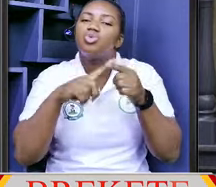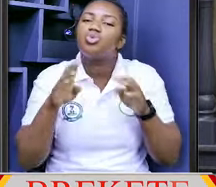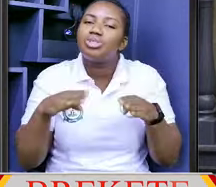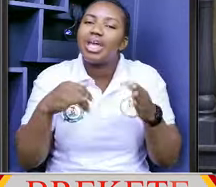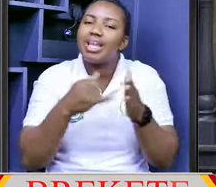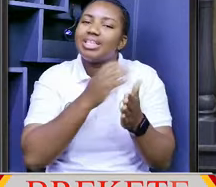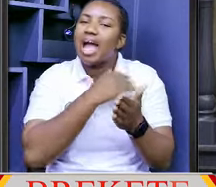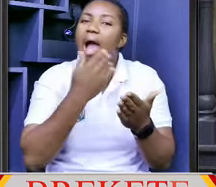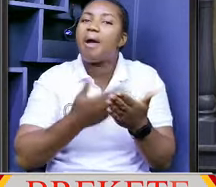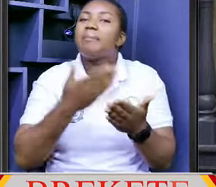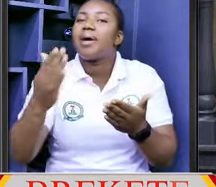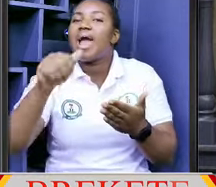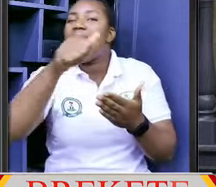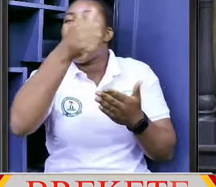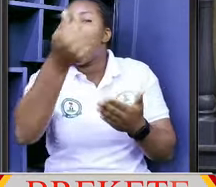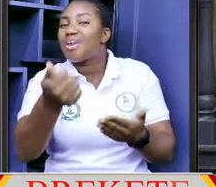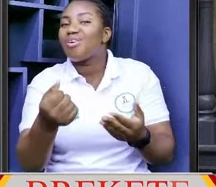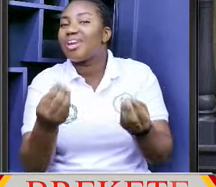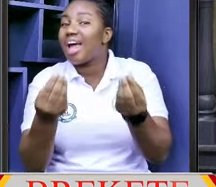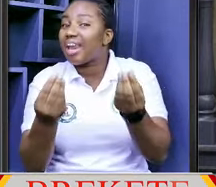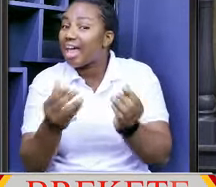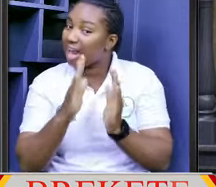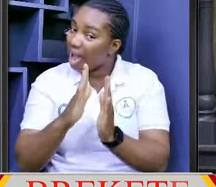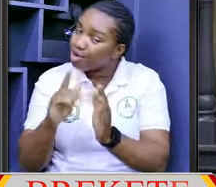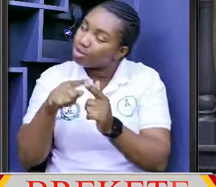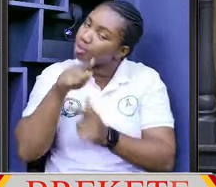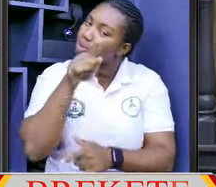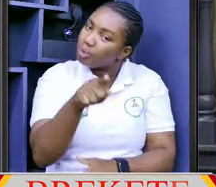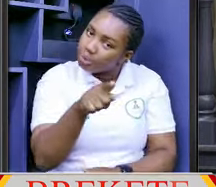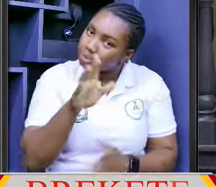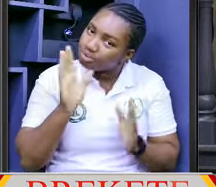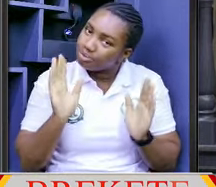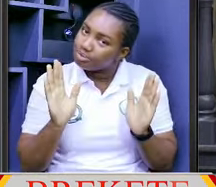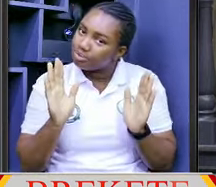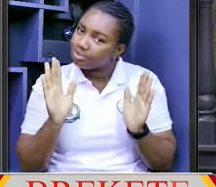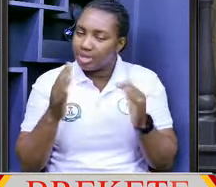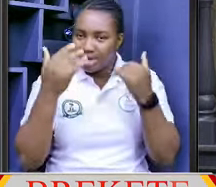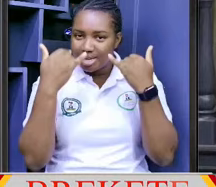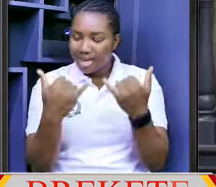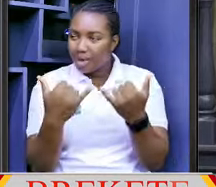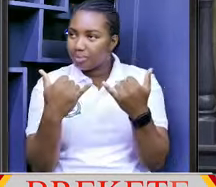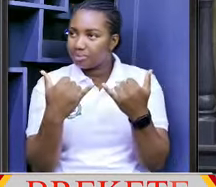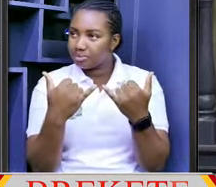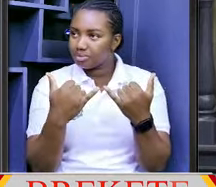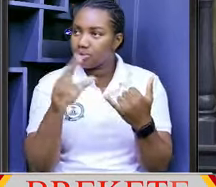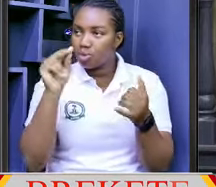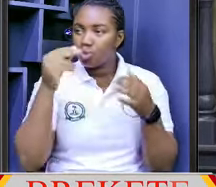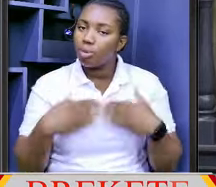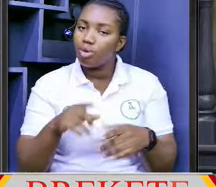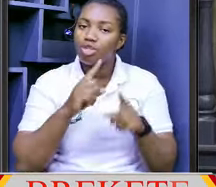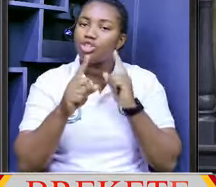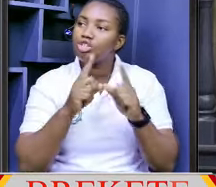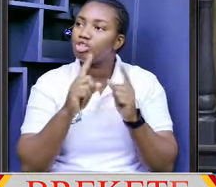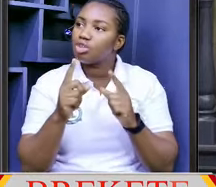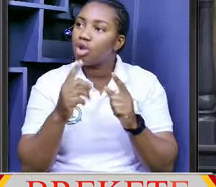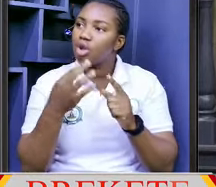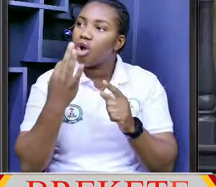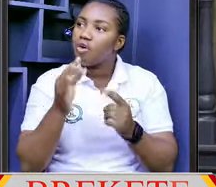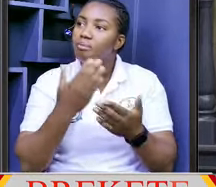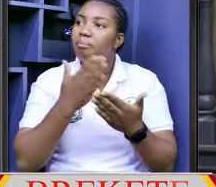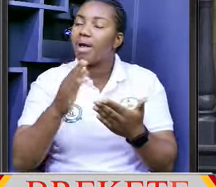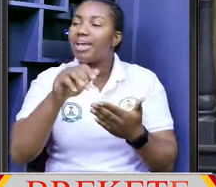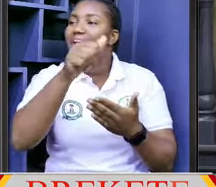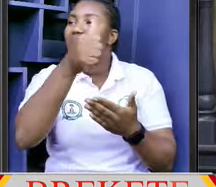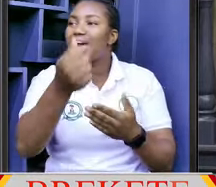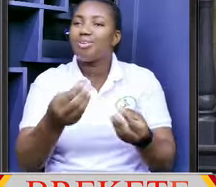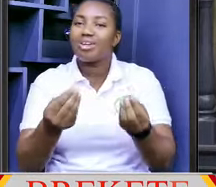and buy another land. According to you, now you talk them. Now nobody is talking about buying